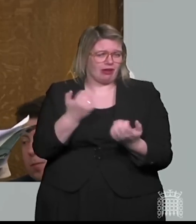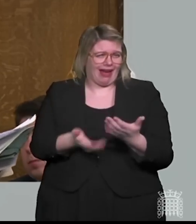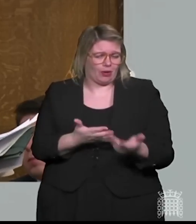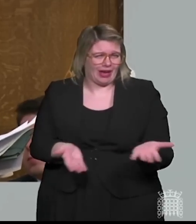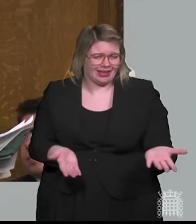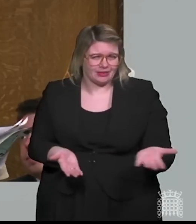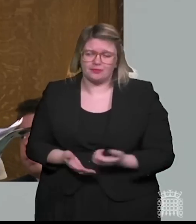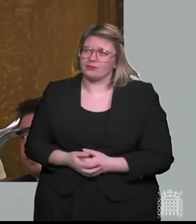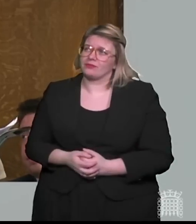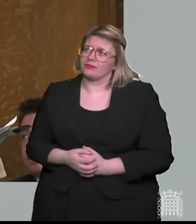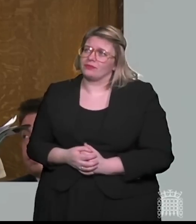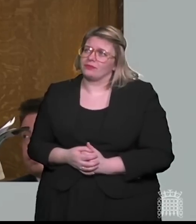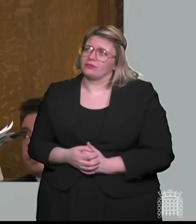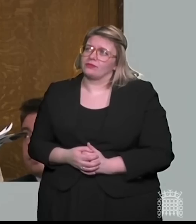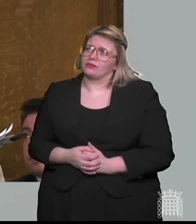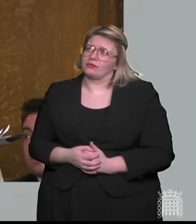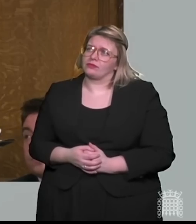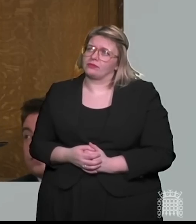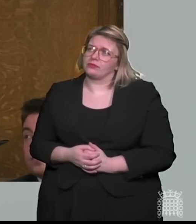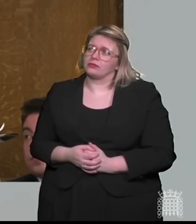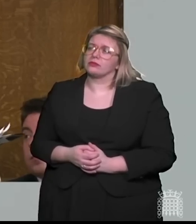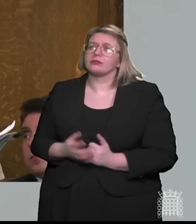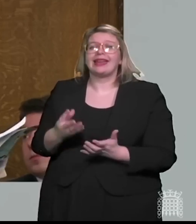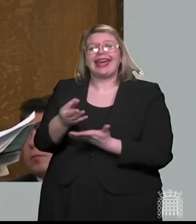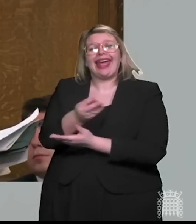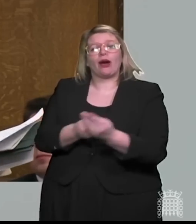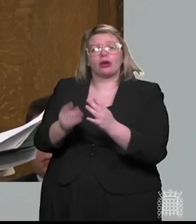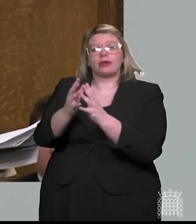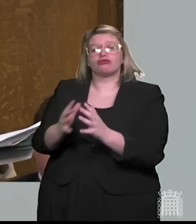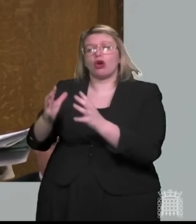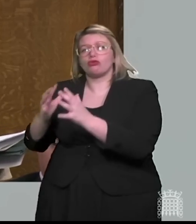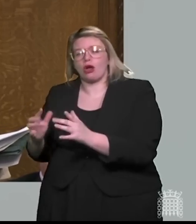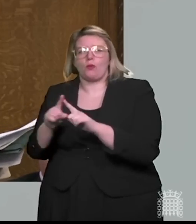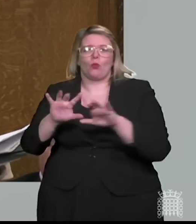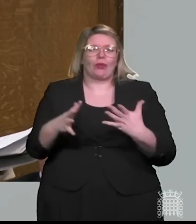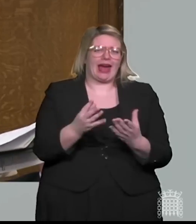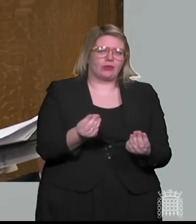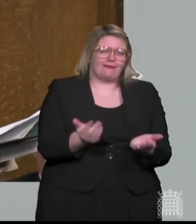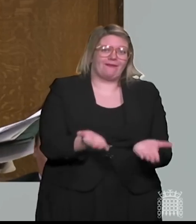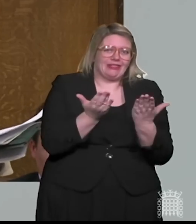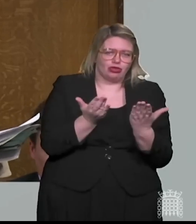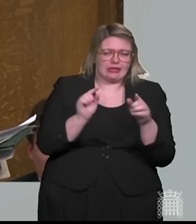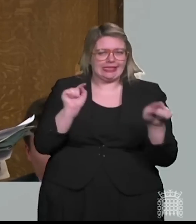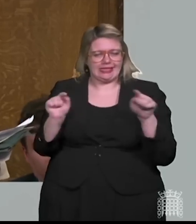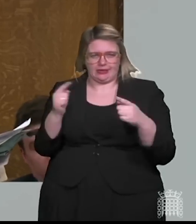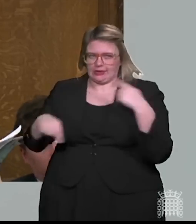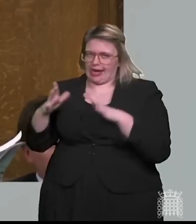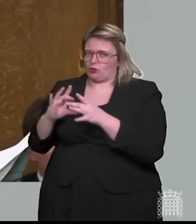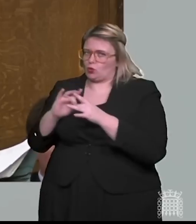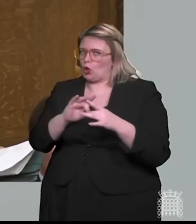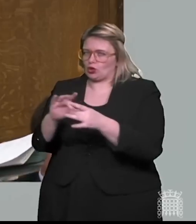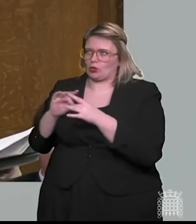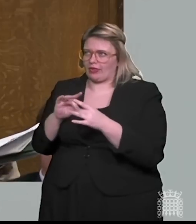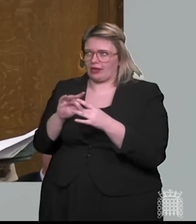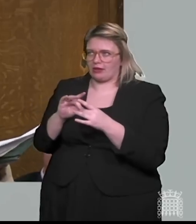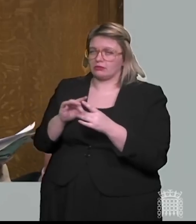in a non-inflationary way will involve all of us working more productively. And the Stride Review, named after